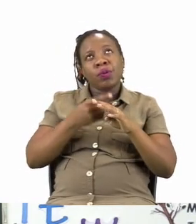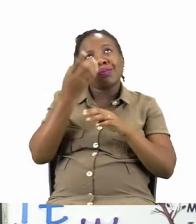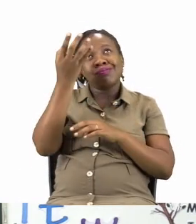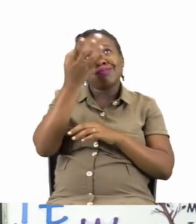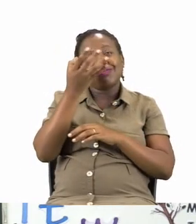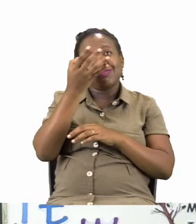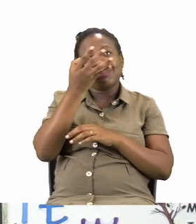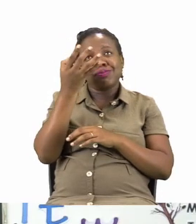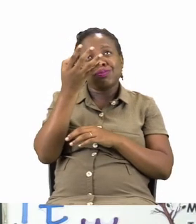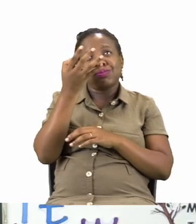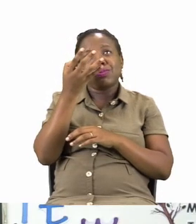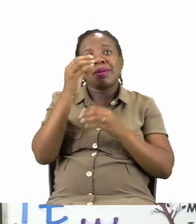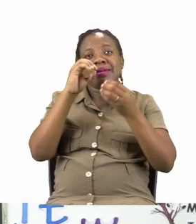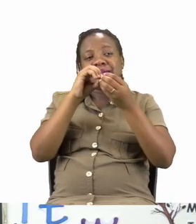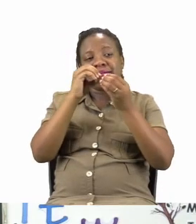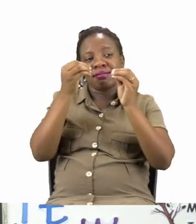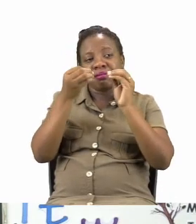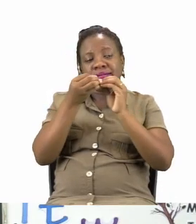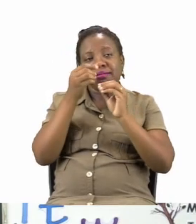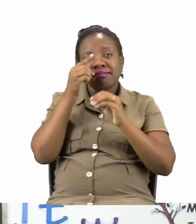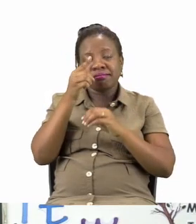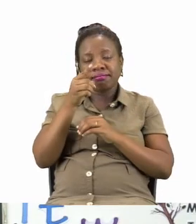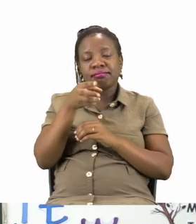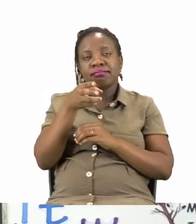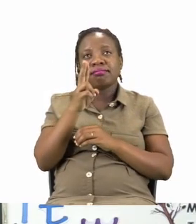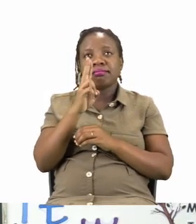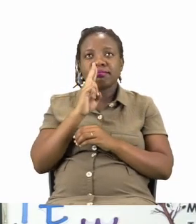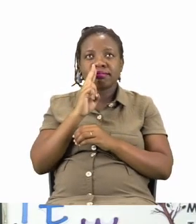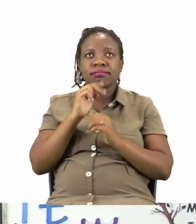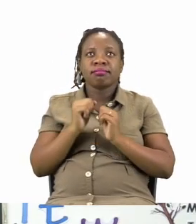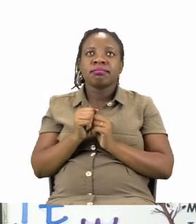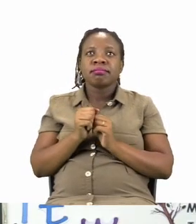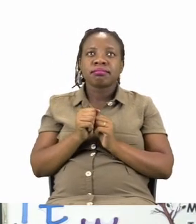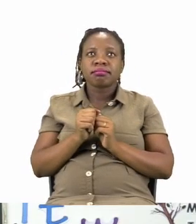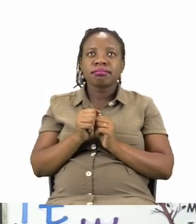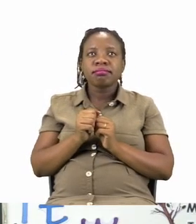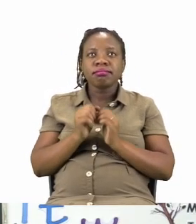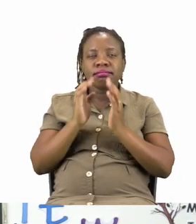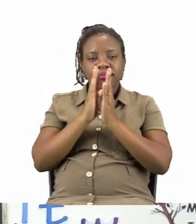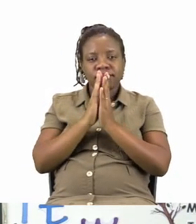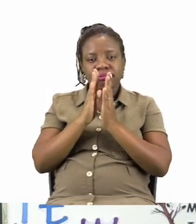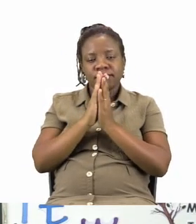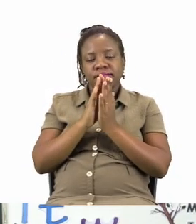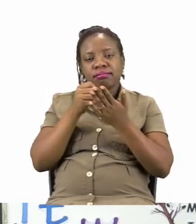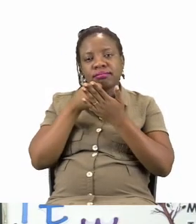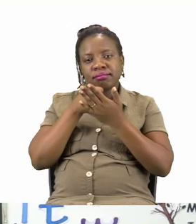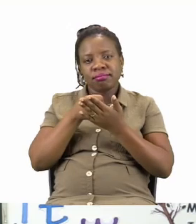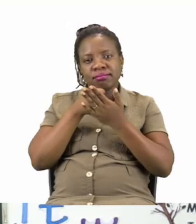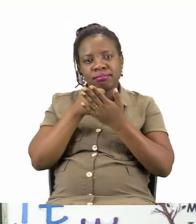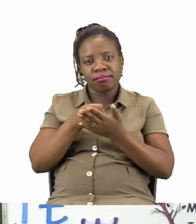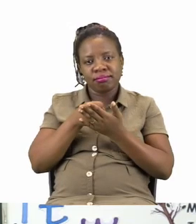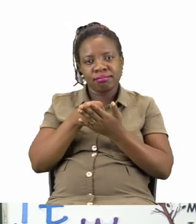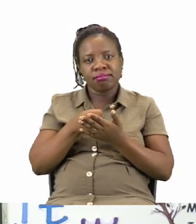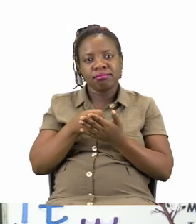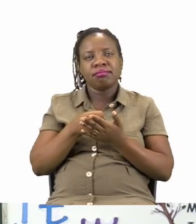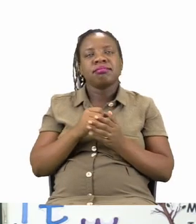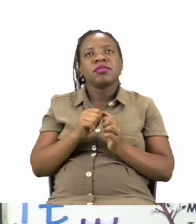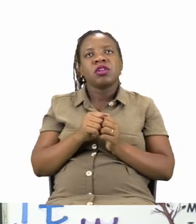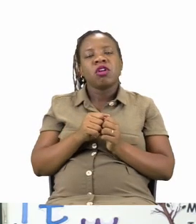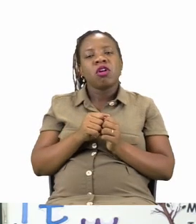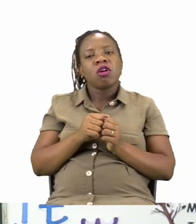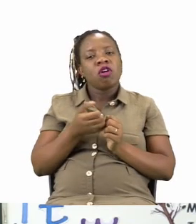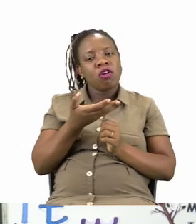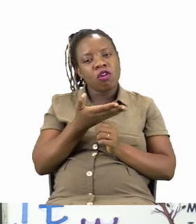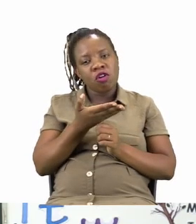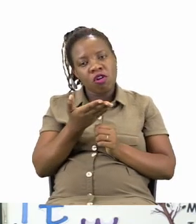answer. All right. Now, everyone, I want you to try and finish all the number bonds on your